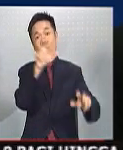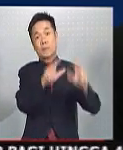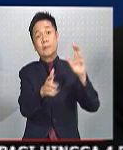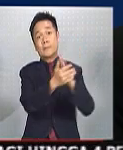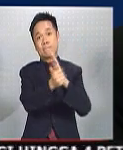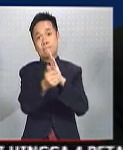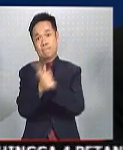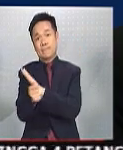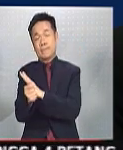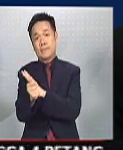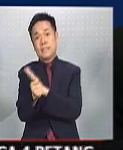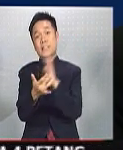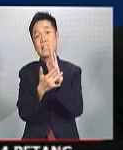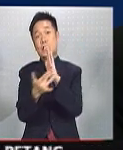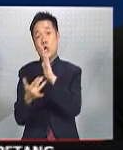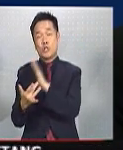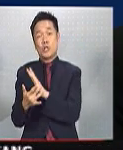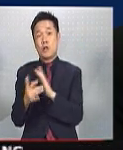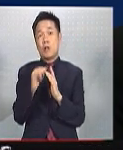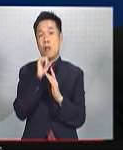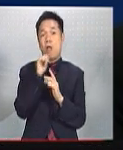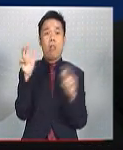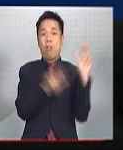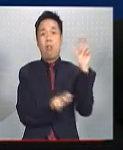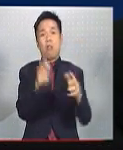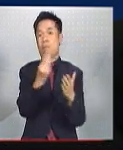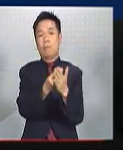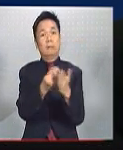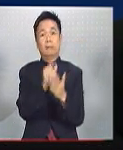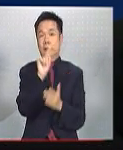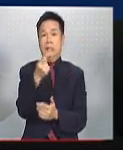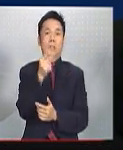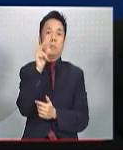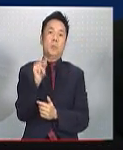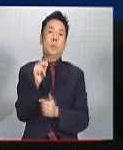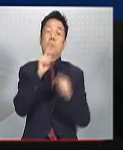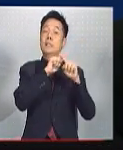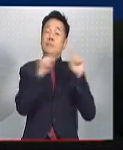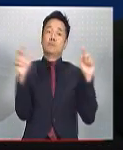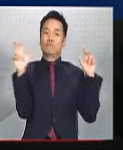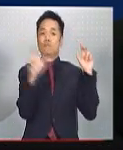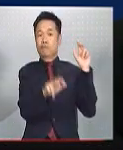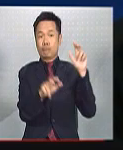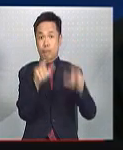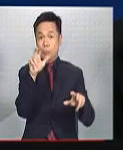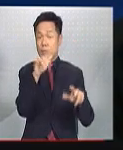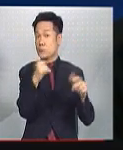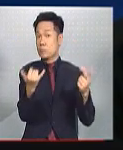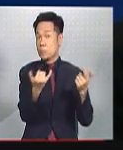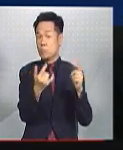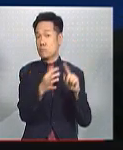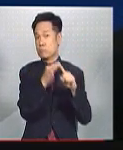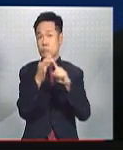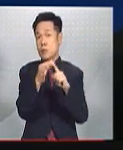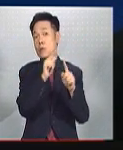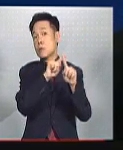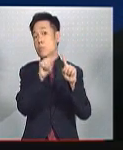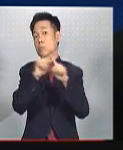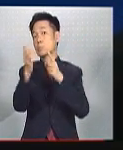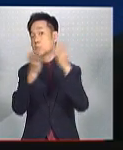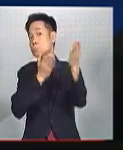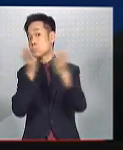our CNC, I hope you do, we have solutions that we are using for services, deliver services